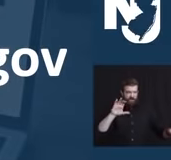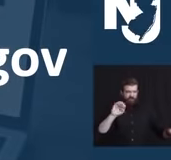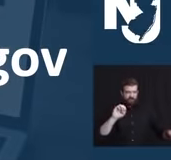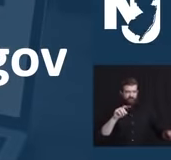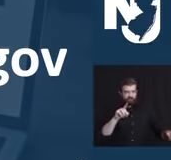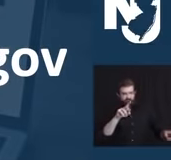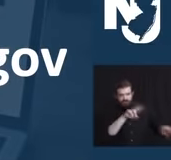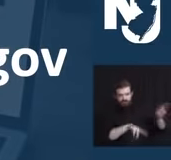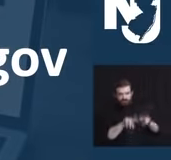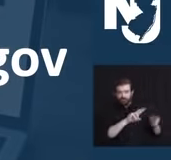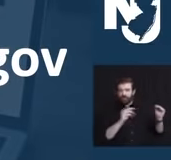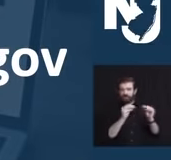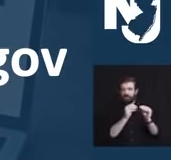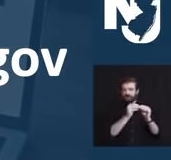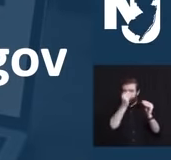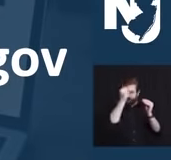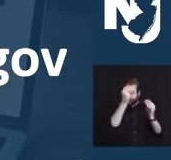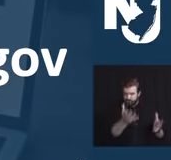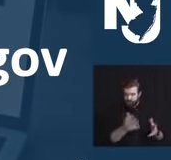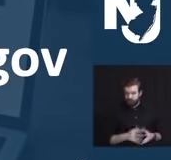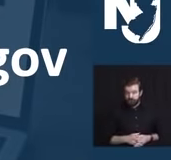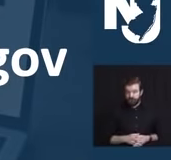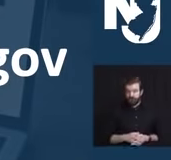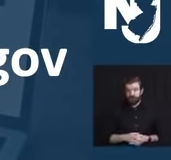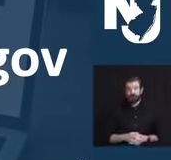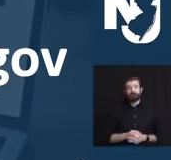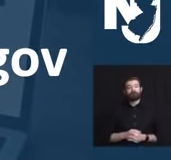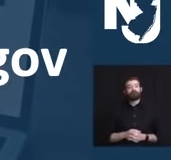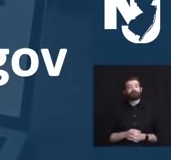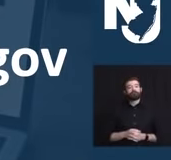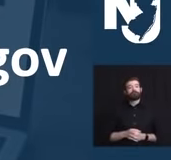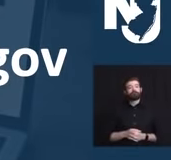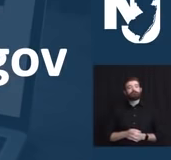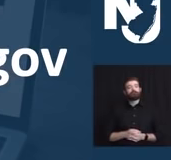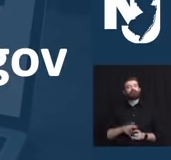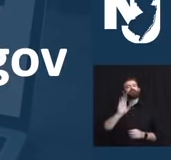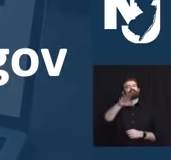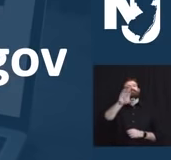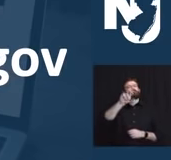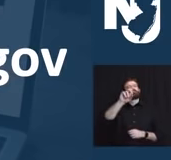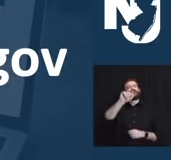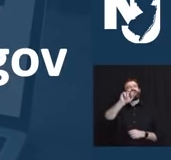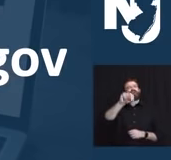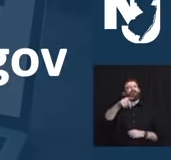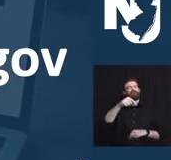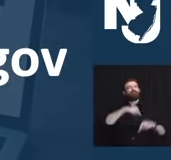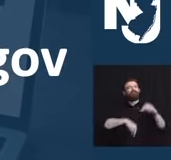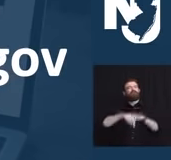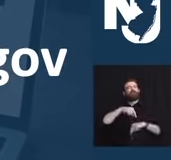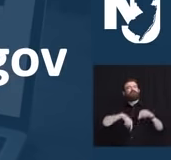So actually, Dan, let's go back to Operation Jersey Summer. That's got a nice look to it.